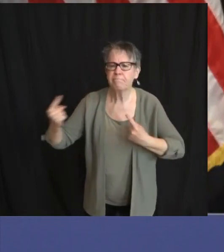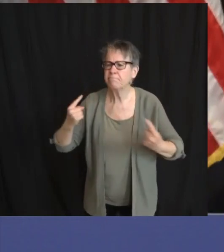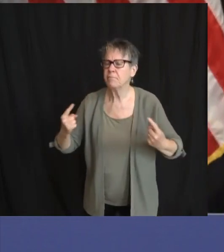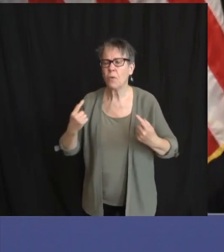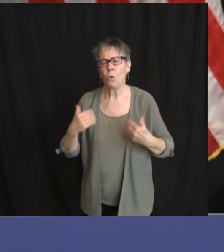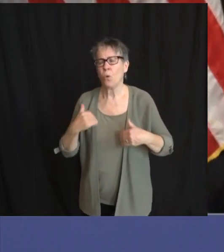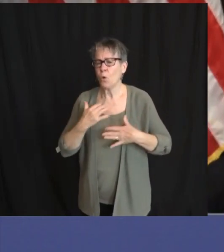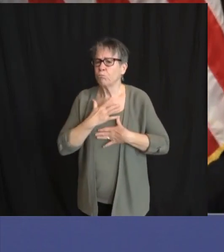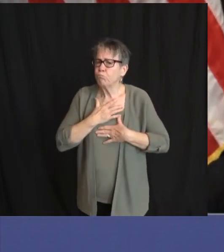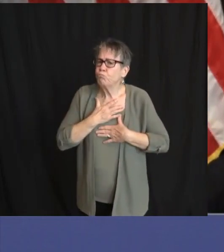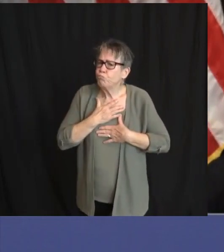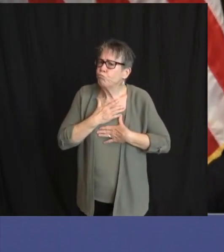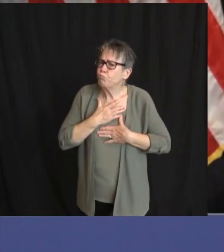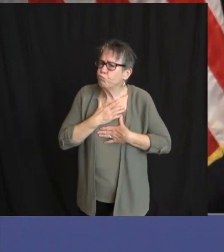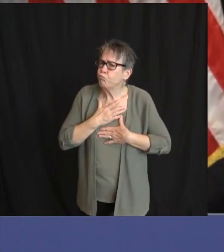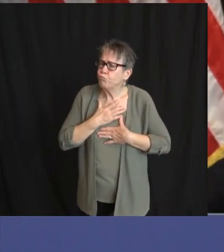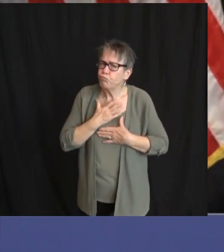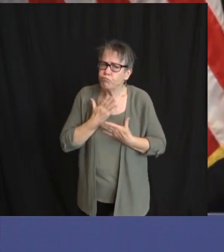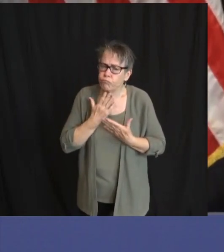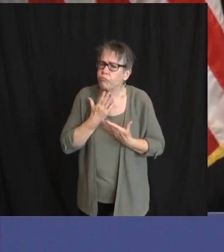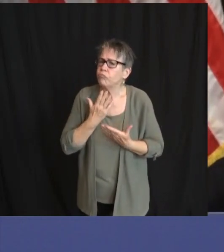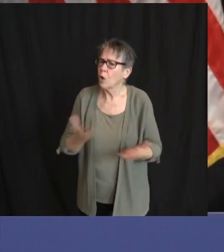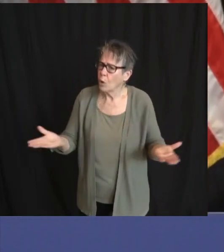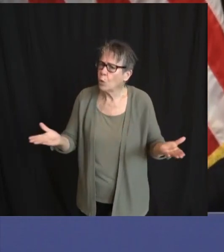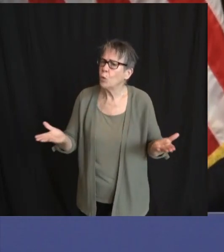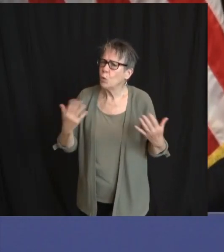of this enormous pressure that's been building up.